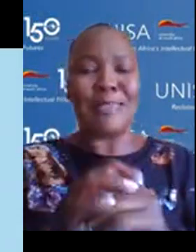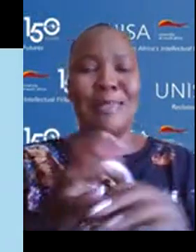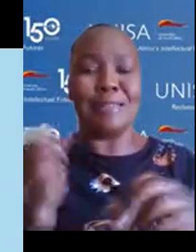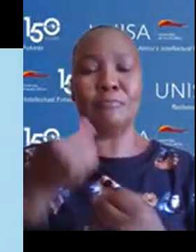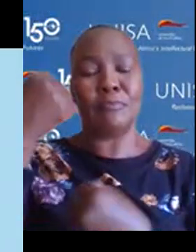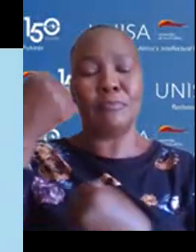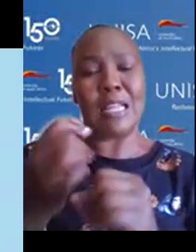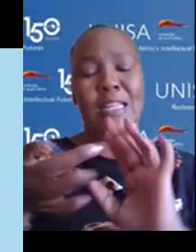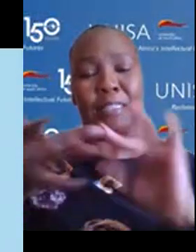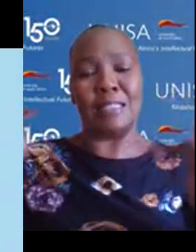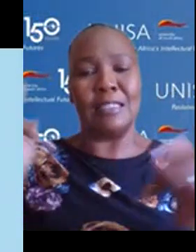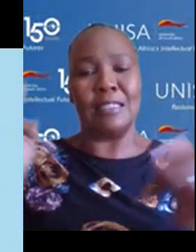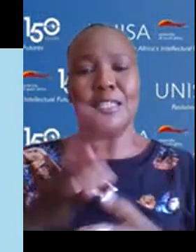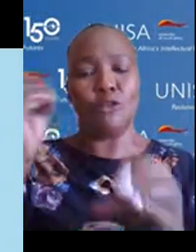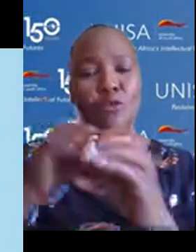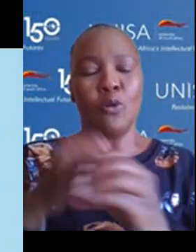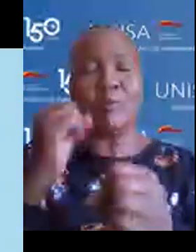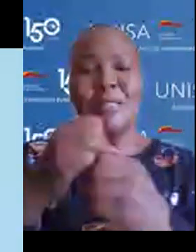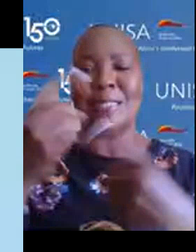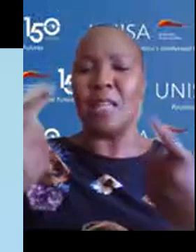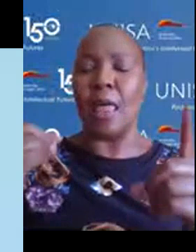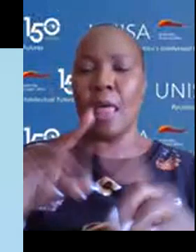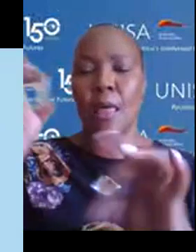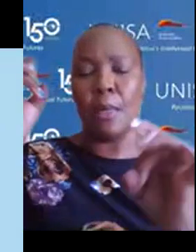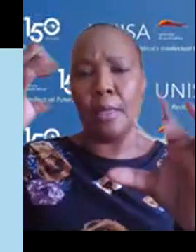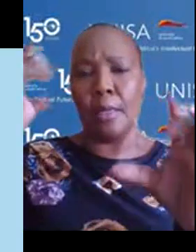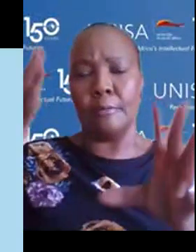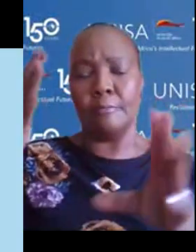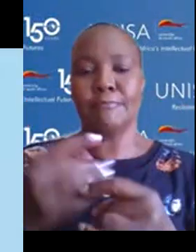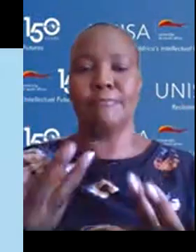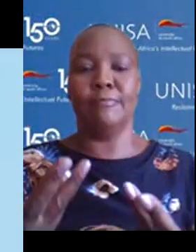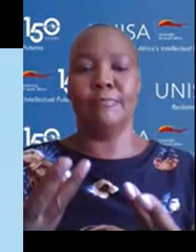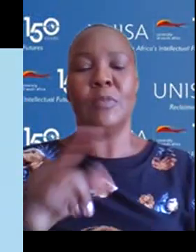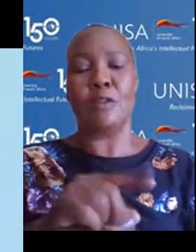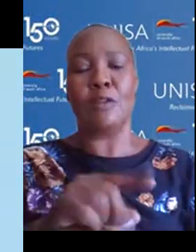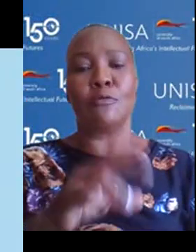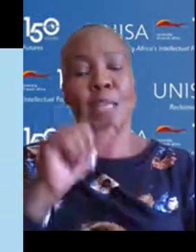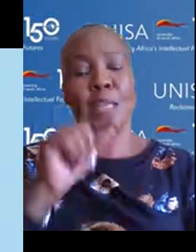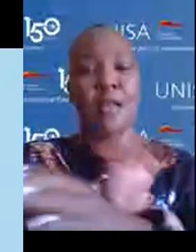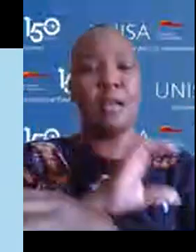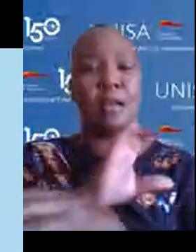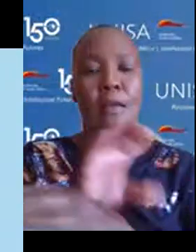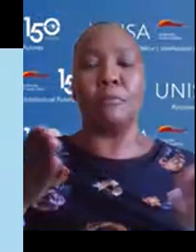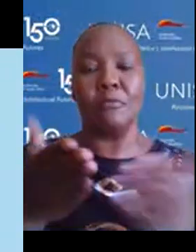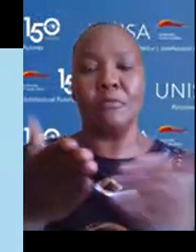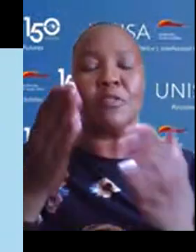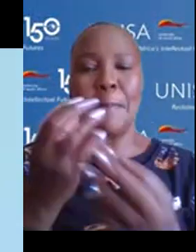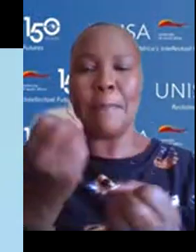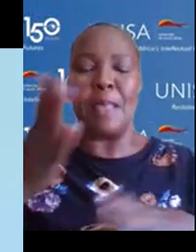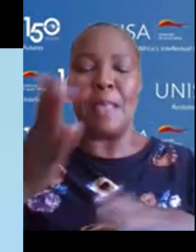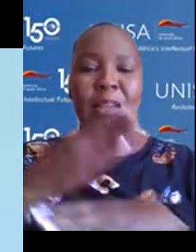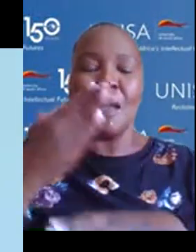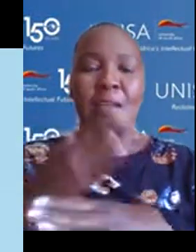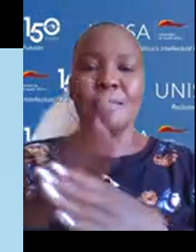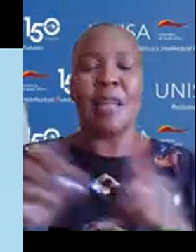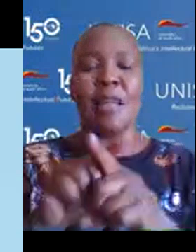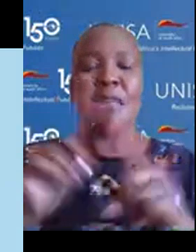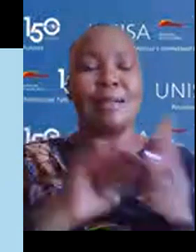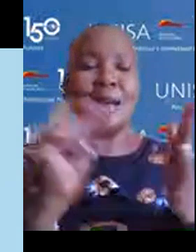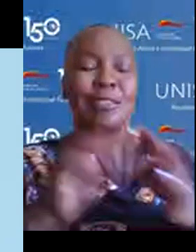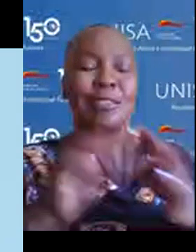can process, store, and retrieve different types of data and information. You can use the computer to perform many tasks, such as writing